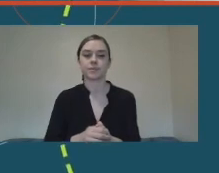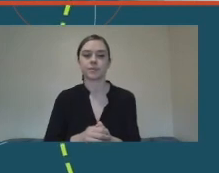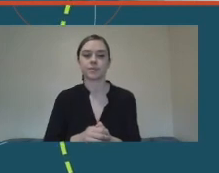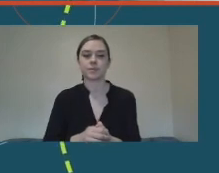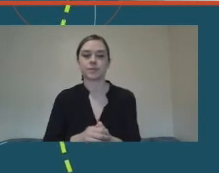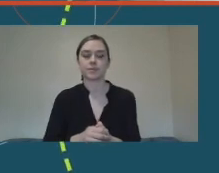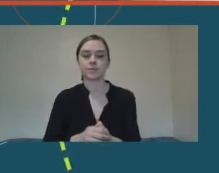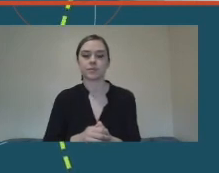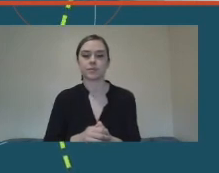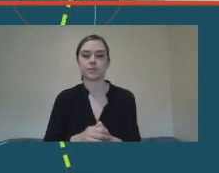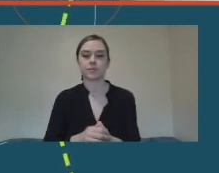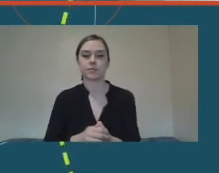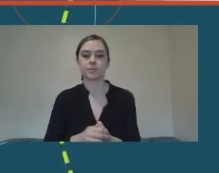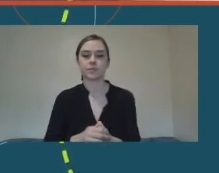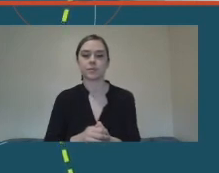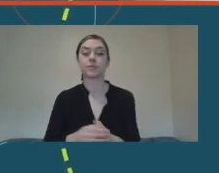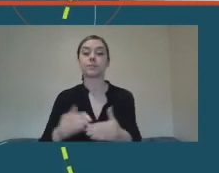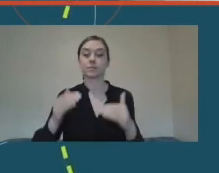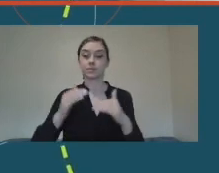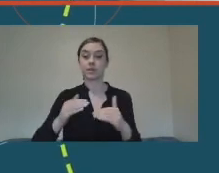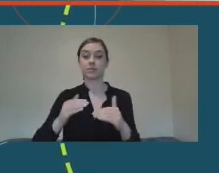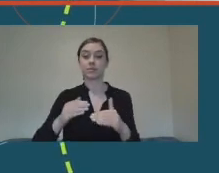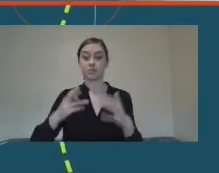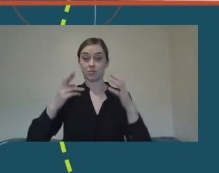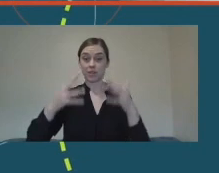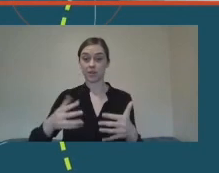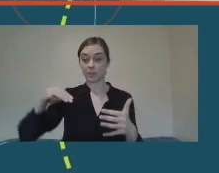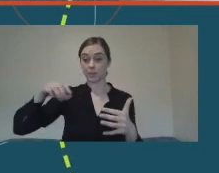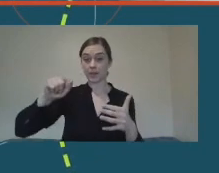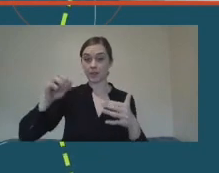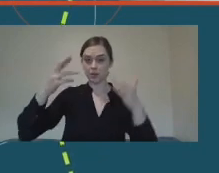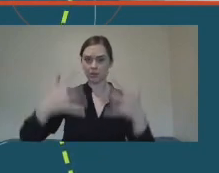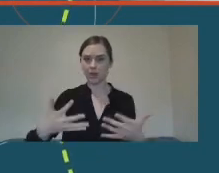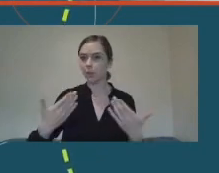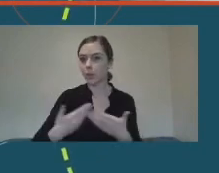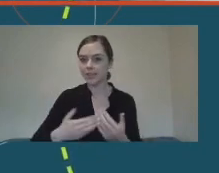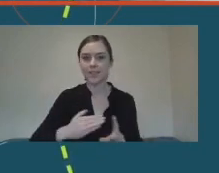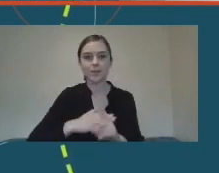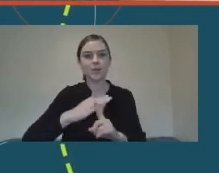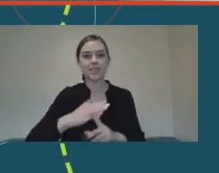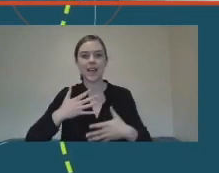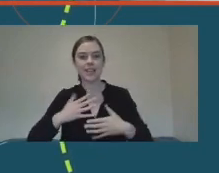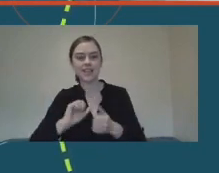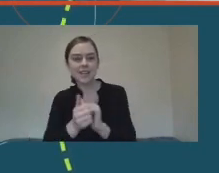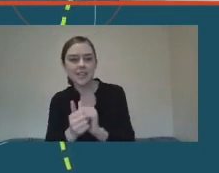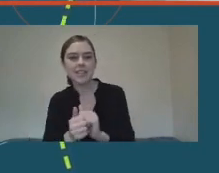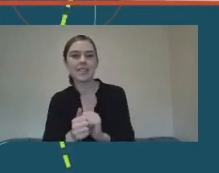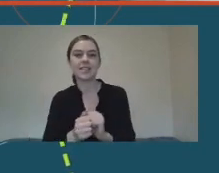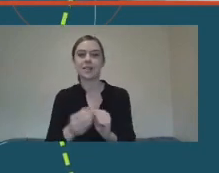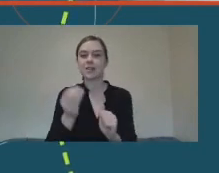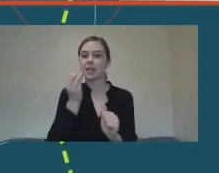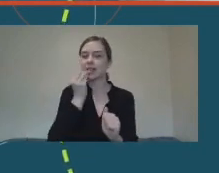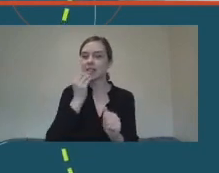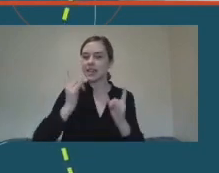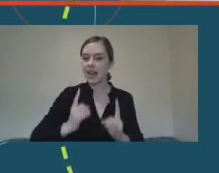Finally, Mentor's ultimate outcomes are obviously to increase physical activity, improve healthy eating, reduce stress and anxiety through